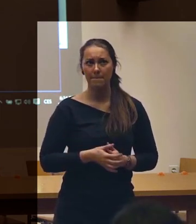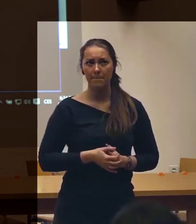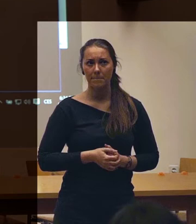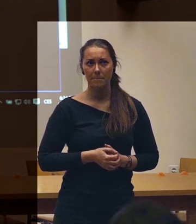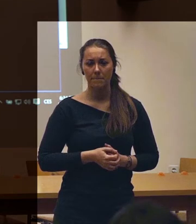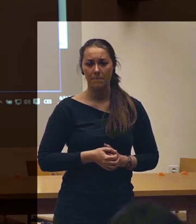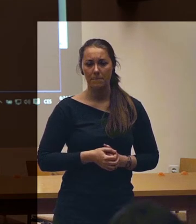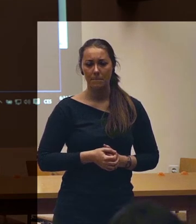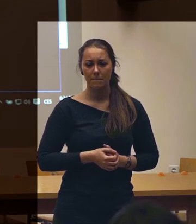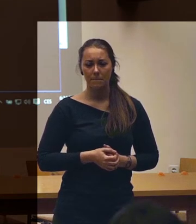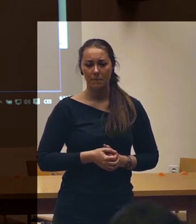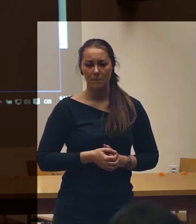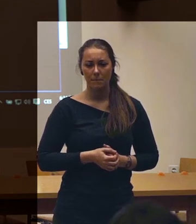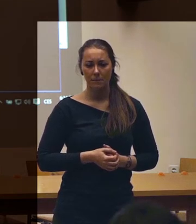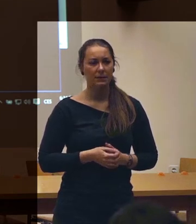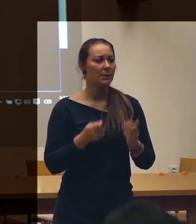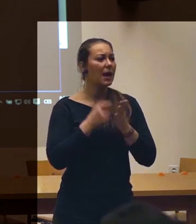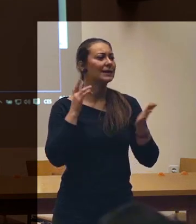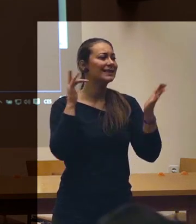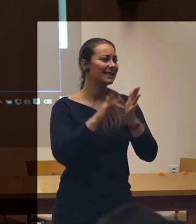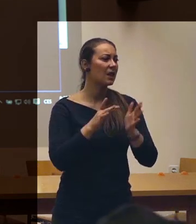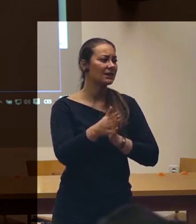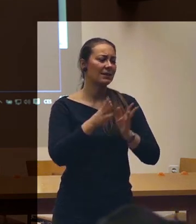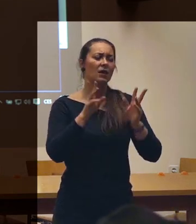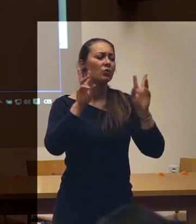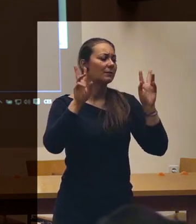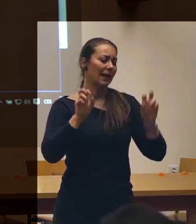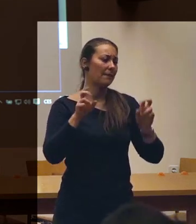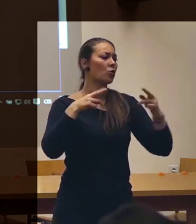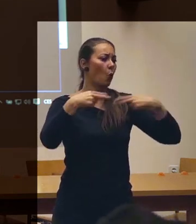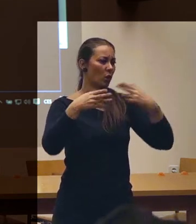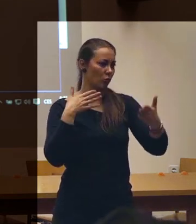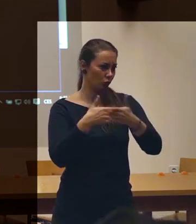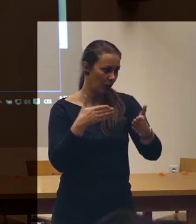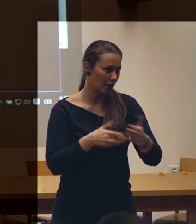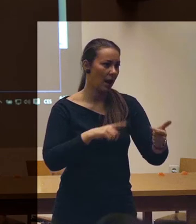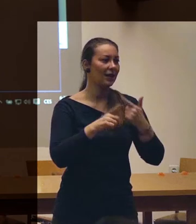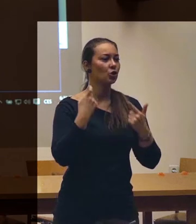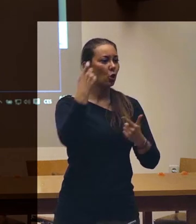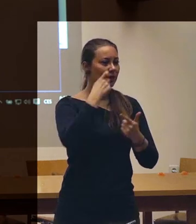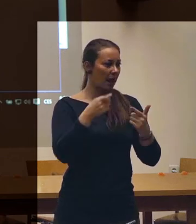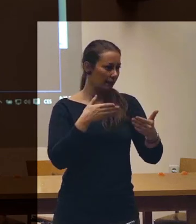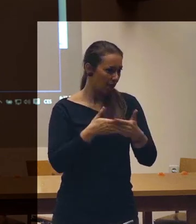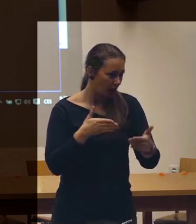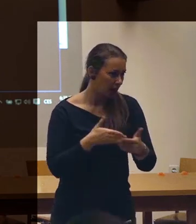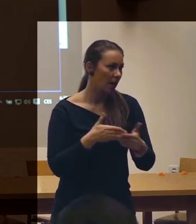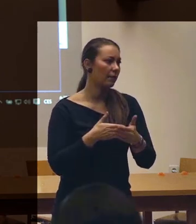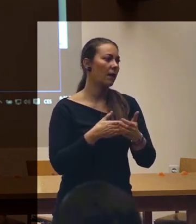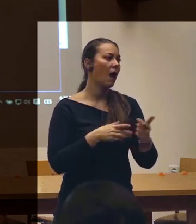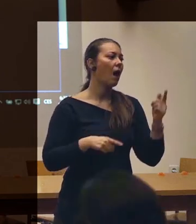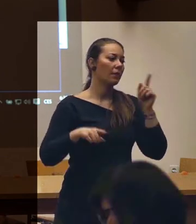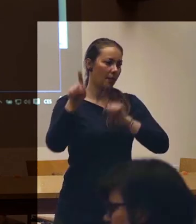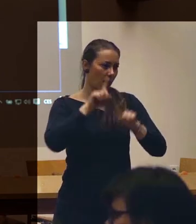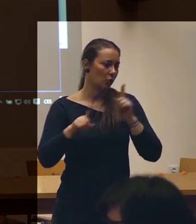As I already mentioned, it's the communication barriers, attitude barriers, and social barriers, because we understand that we're living